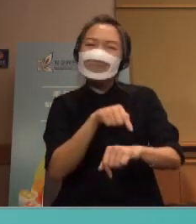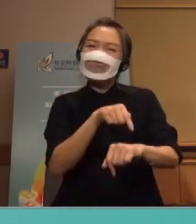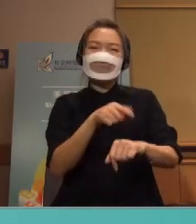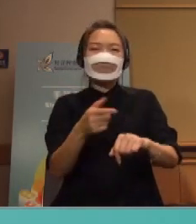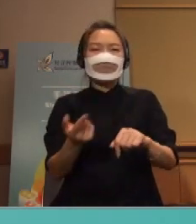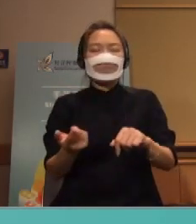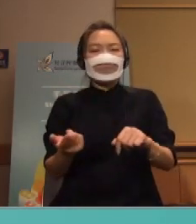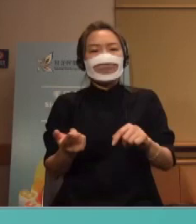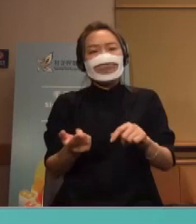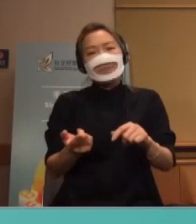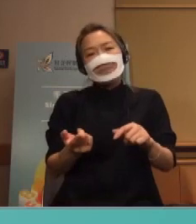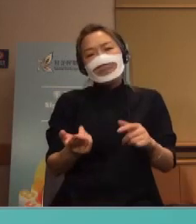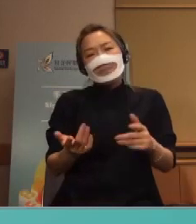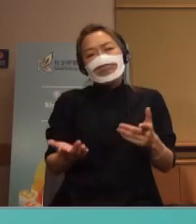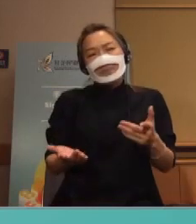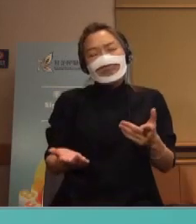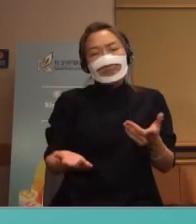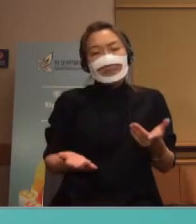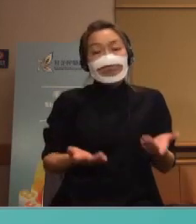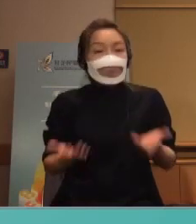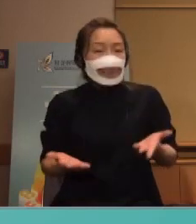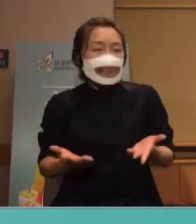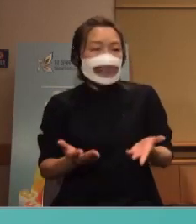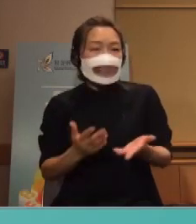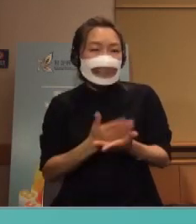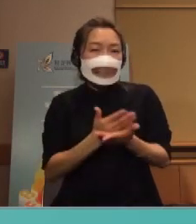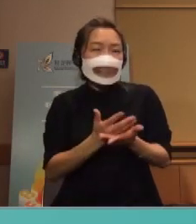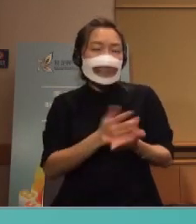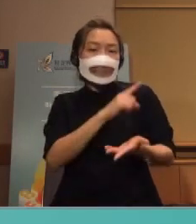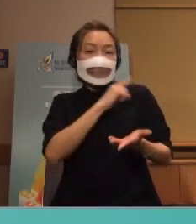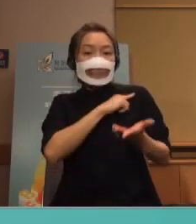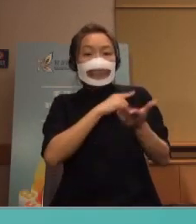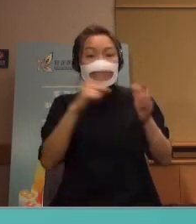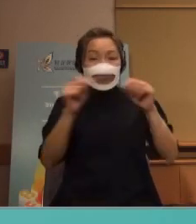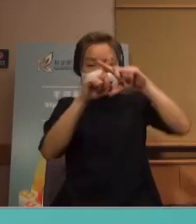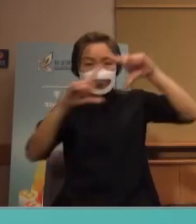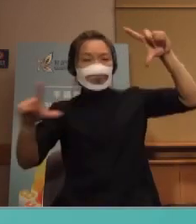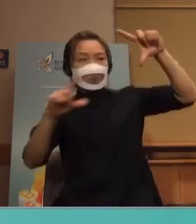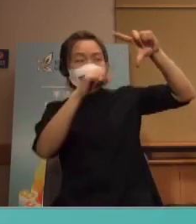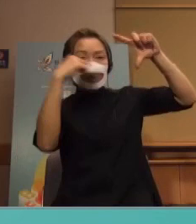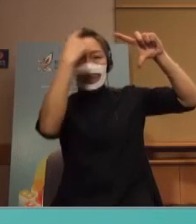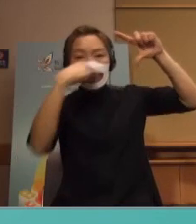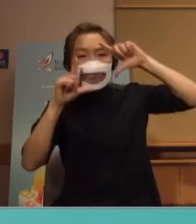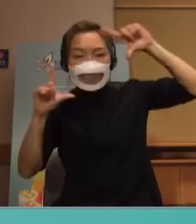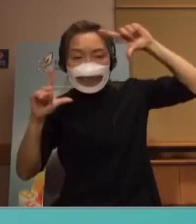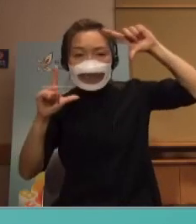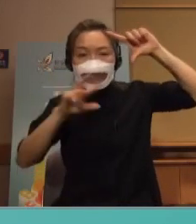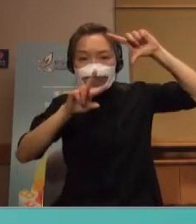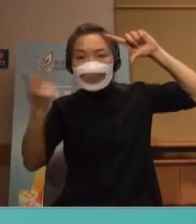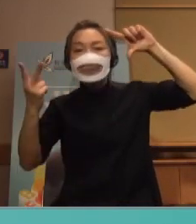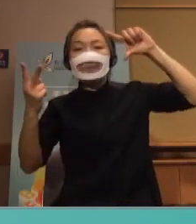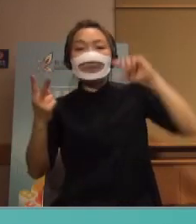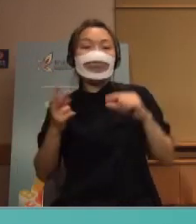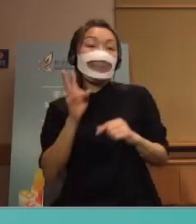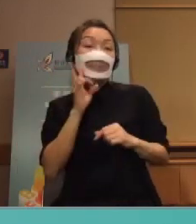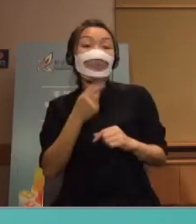picture. But how does it actually represent you? If, like for example, you get a trace of an NFT that holding a basketball, but you're a soccer player, right? But because